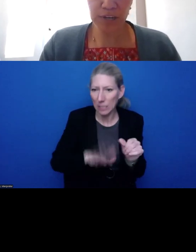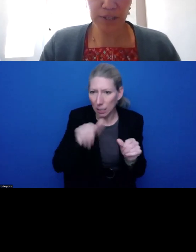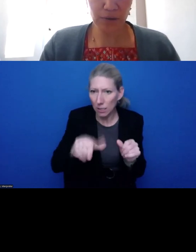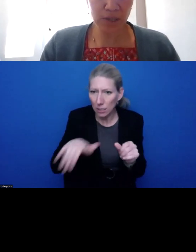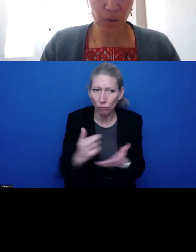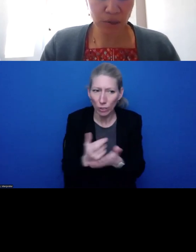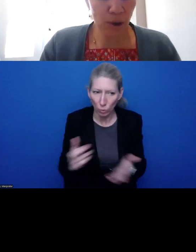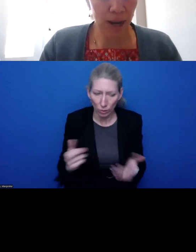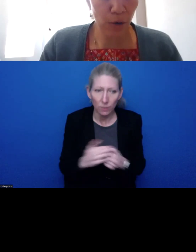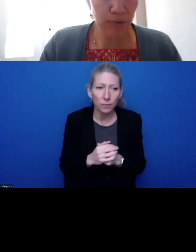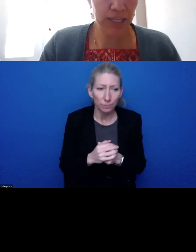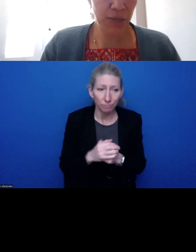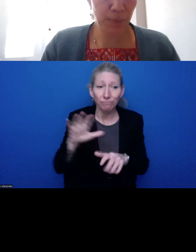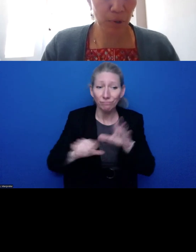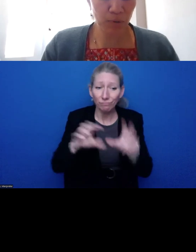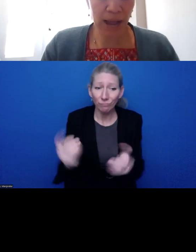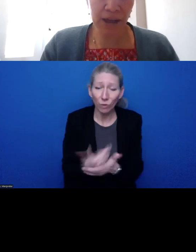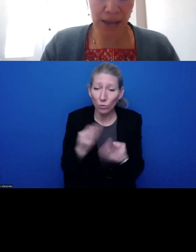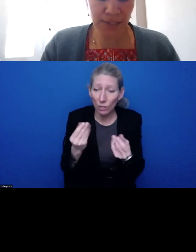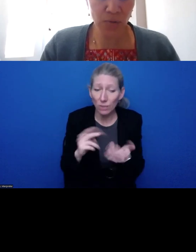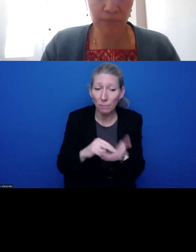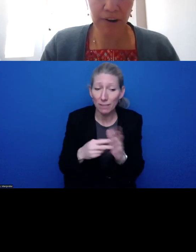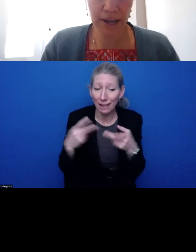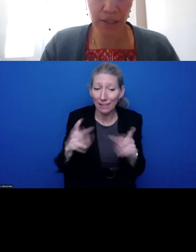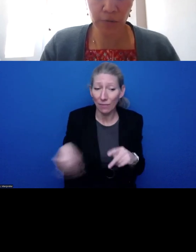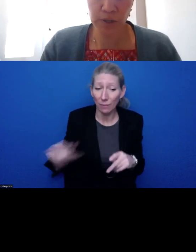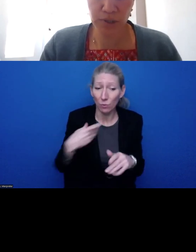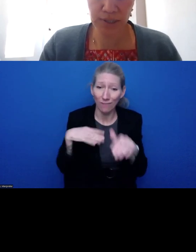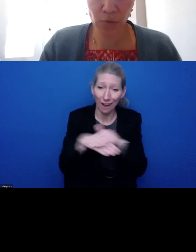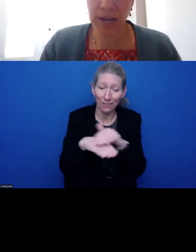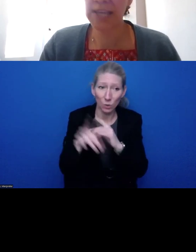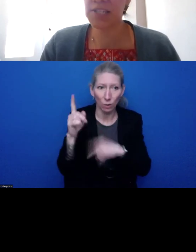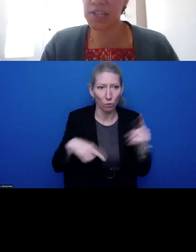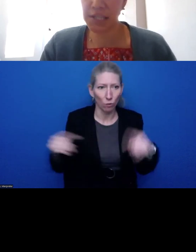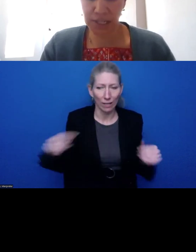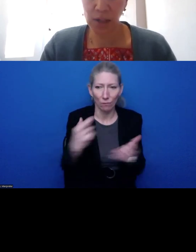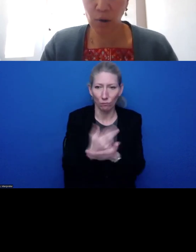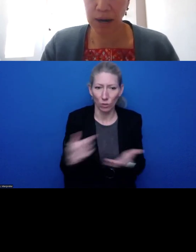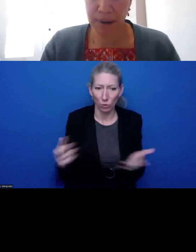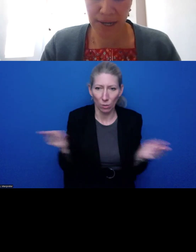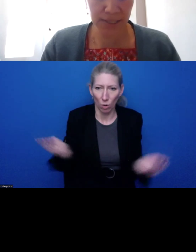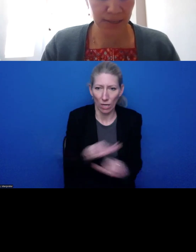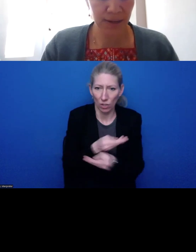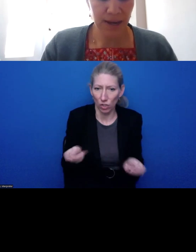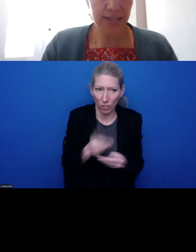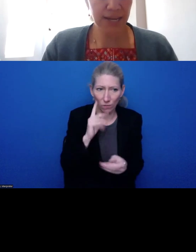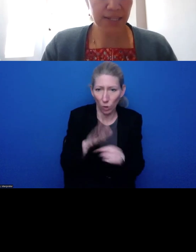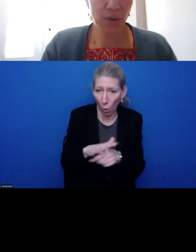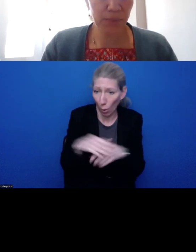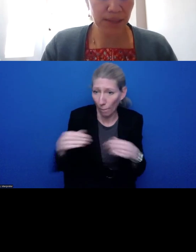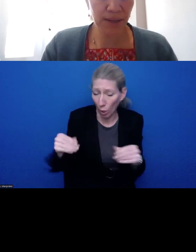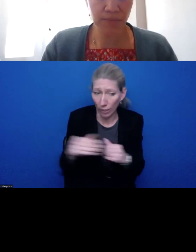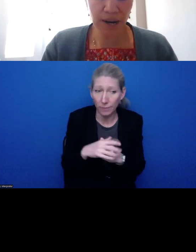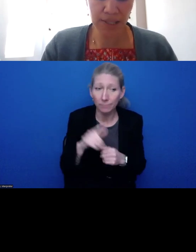of new territories also allowed the K'iche' people to have access to a variety of resources that were exchanged in local markets. Las